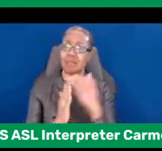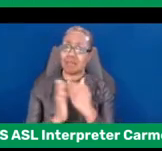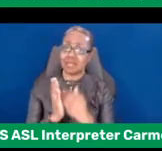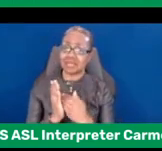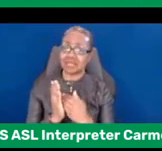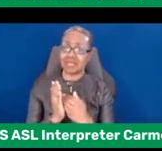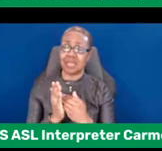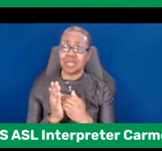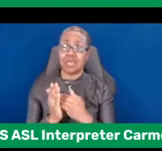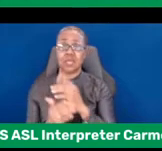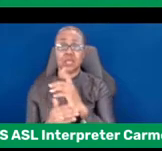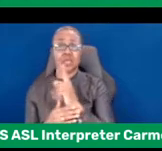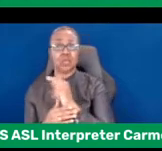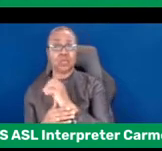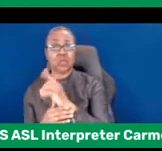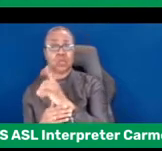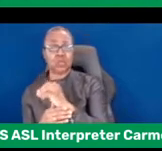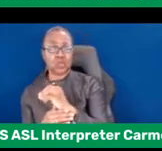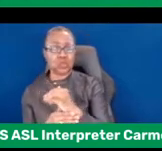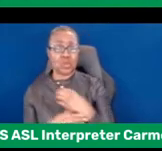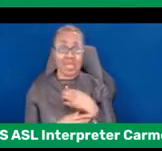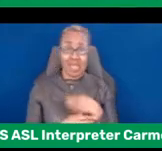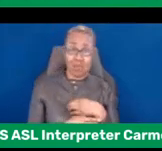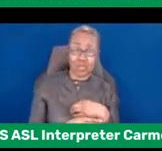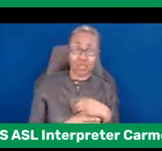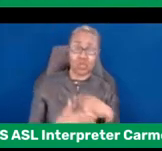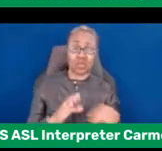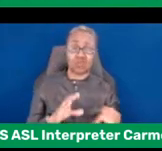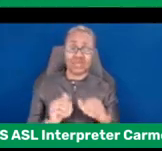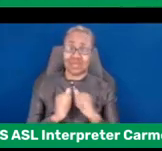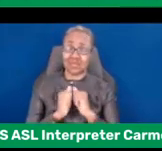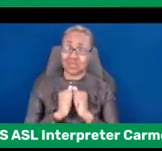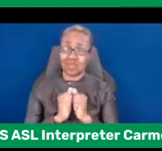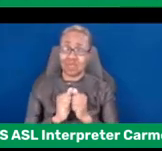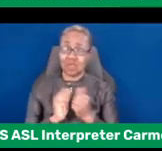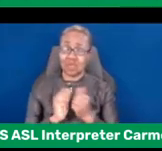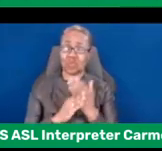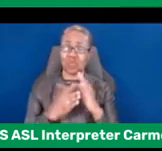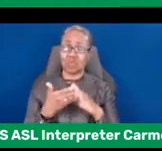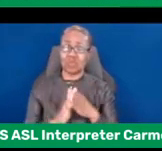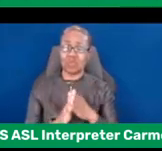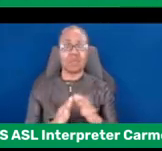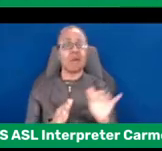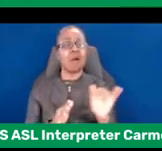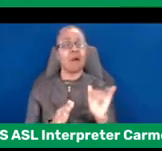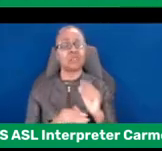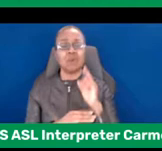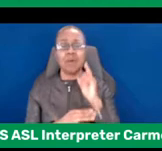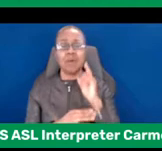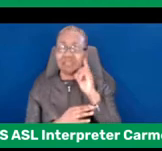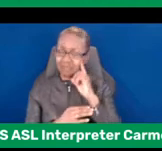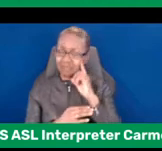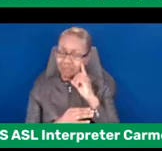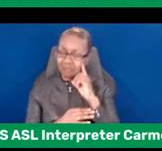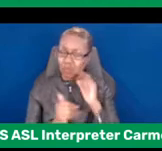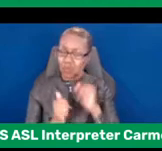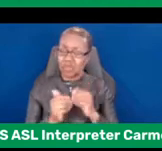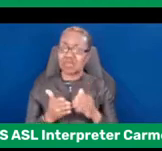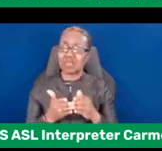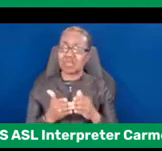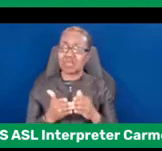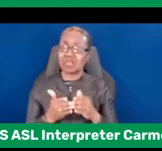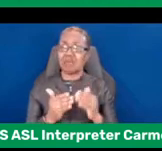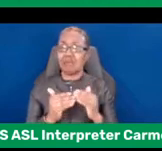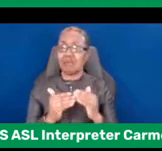What has been the daily to-do list that we've done together in community? But also I think given the overabundance of